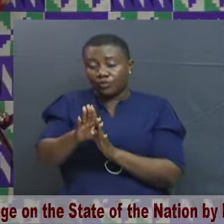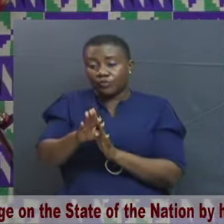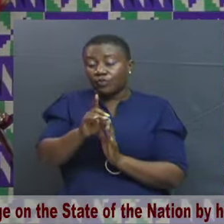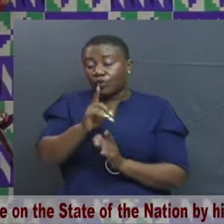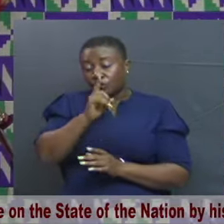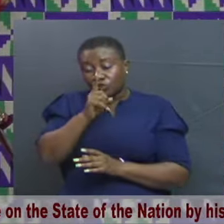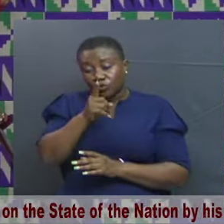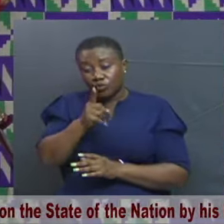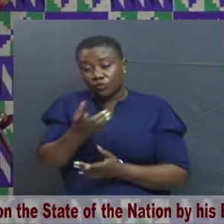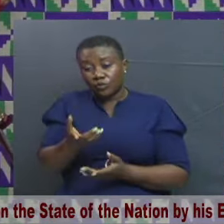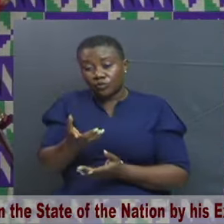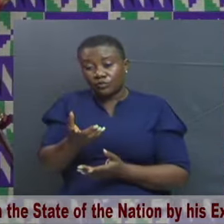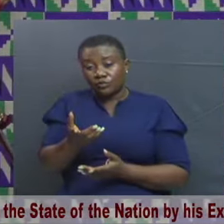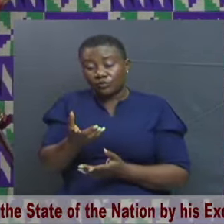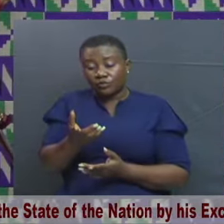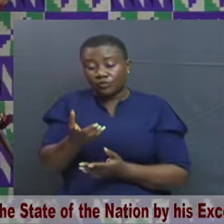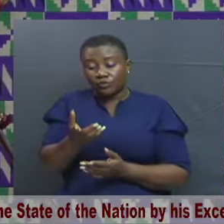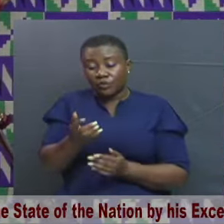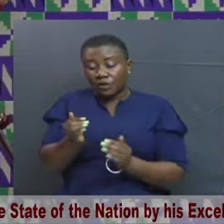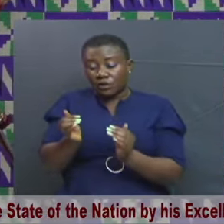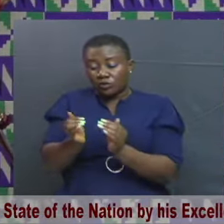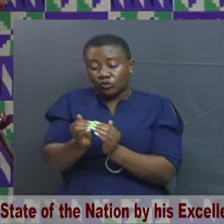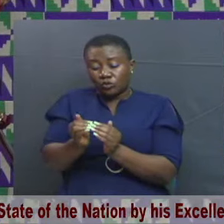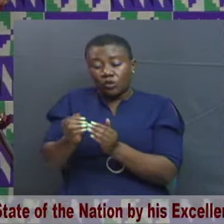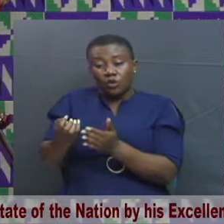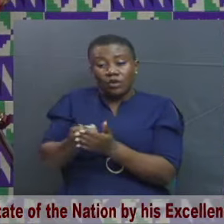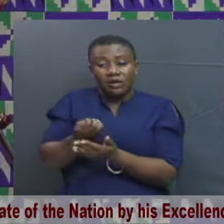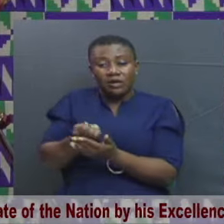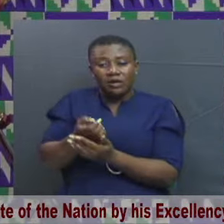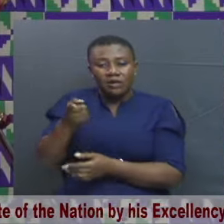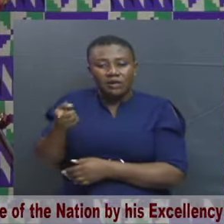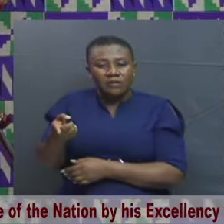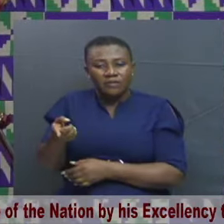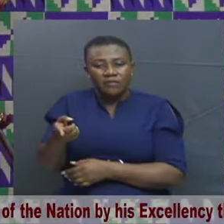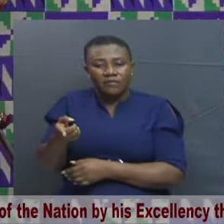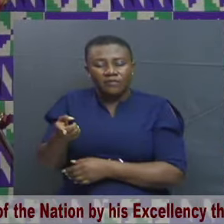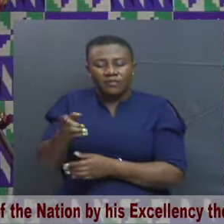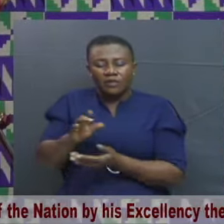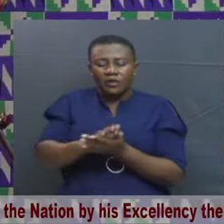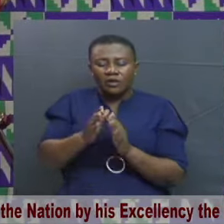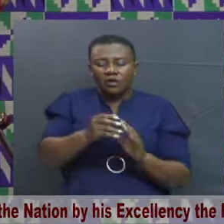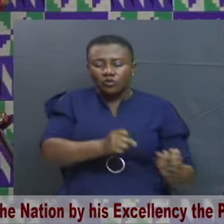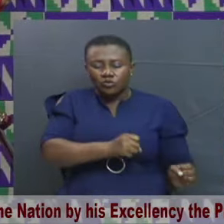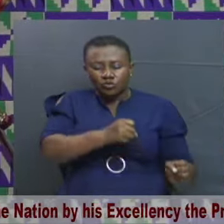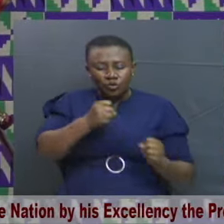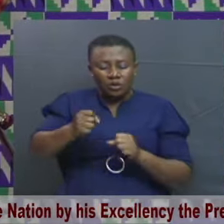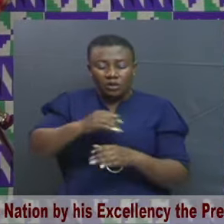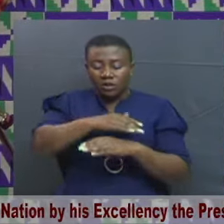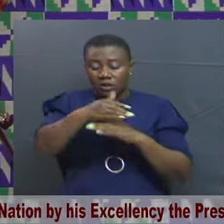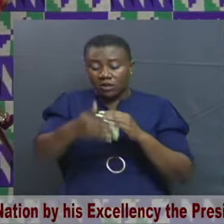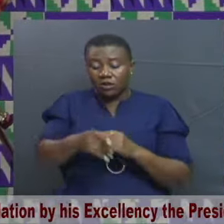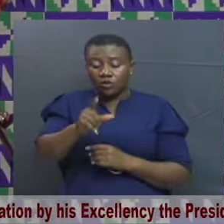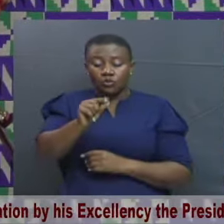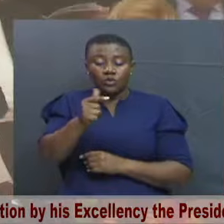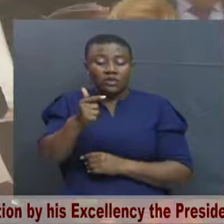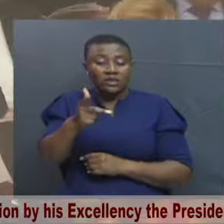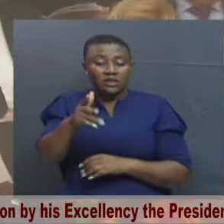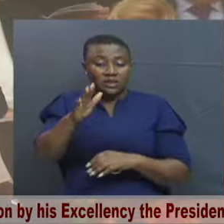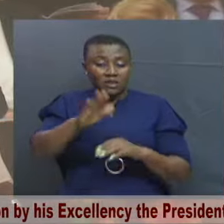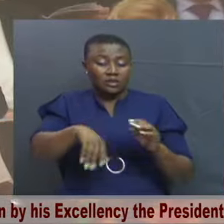indeed the macroeconomy was much stronger at the end of 20123 than in